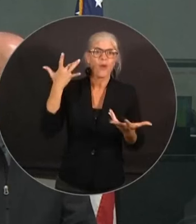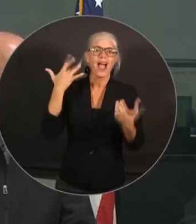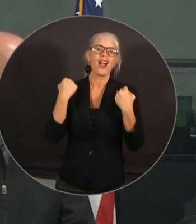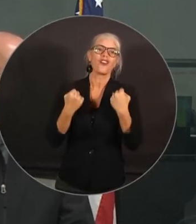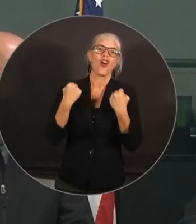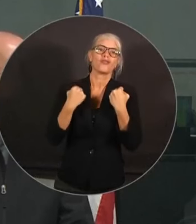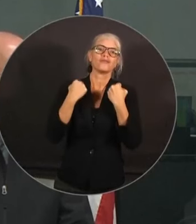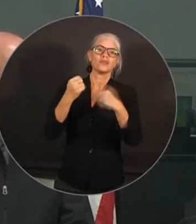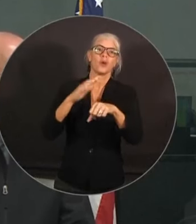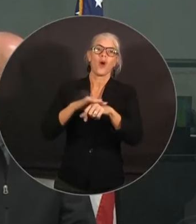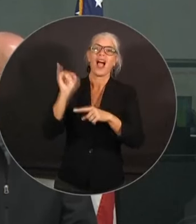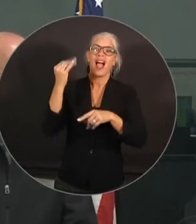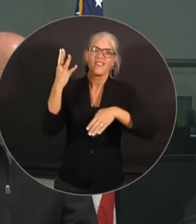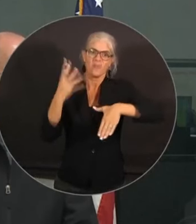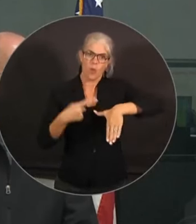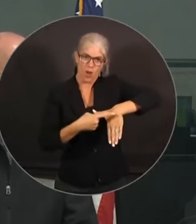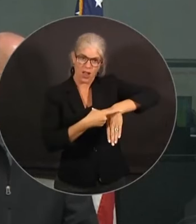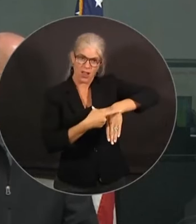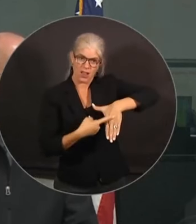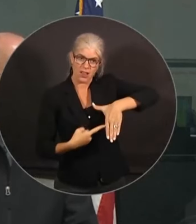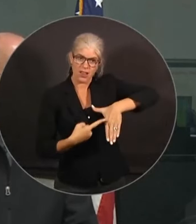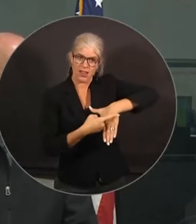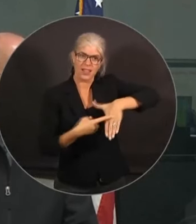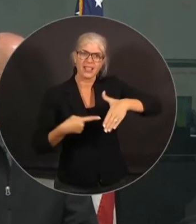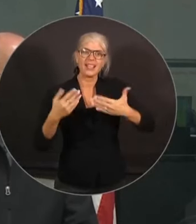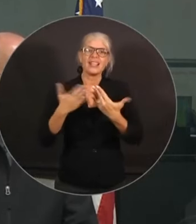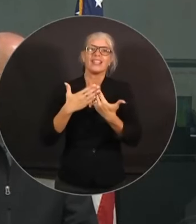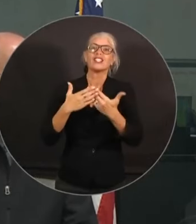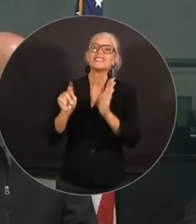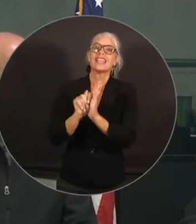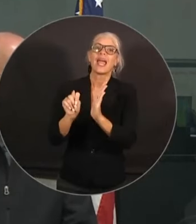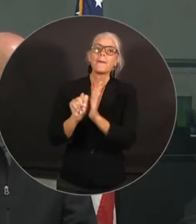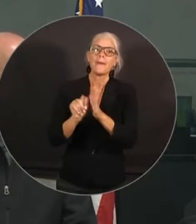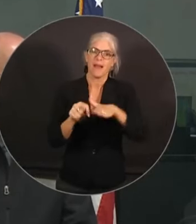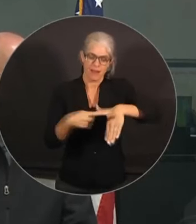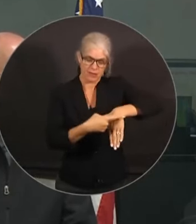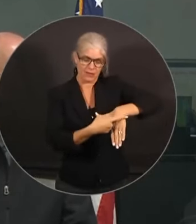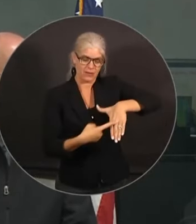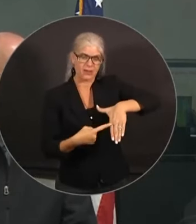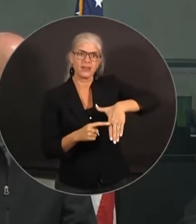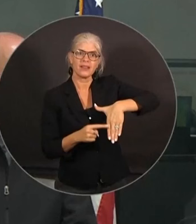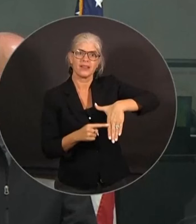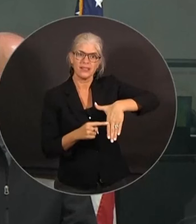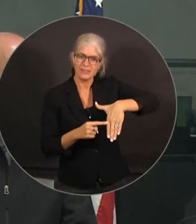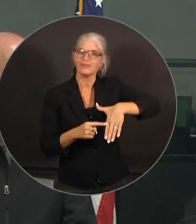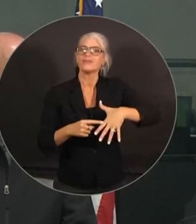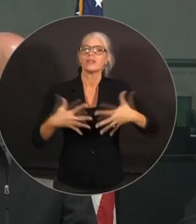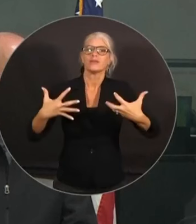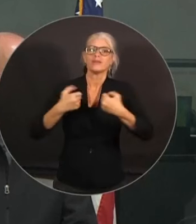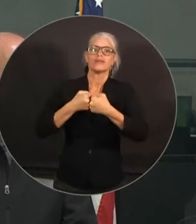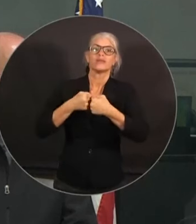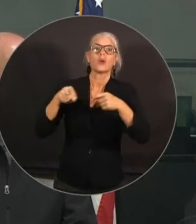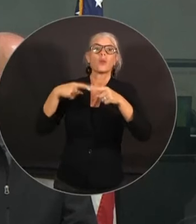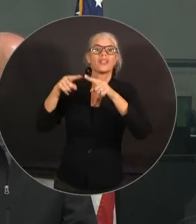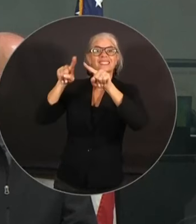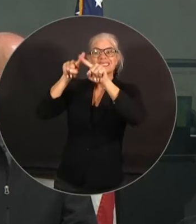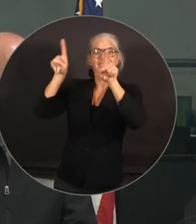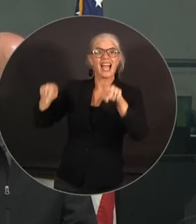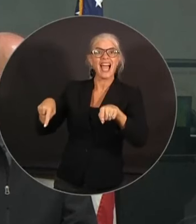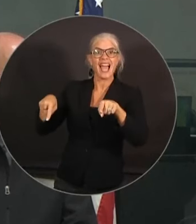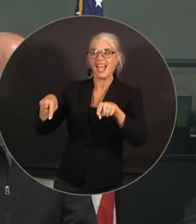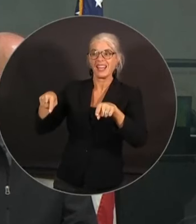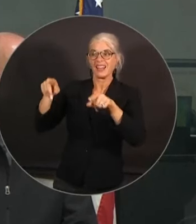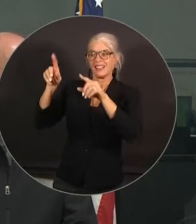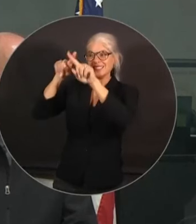homes and businesses in Florida and over 50,000 in Georgia as it approached and came ashore, according to the tracking site PowerOutage